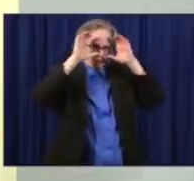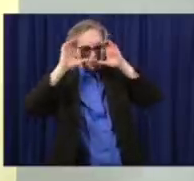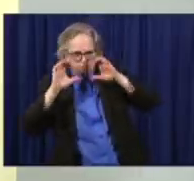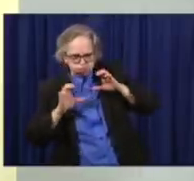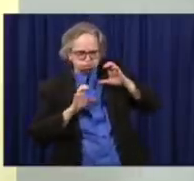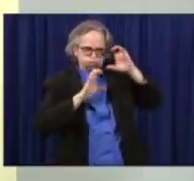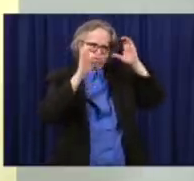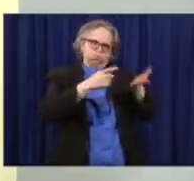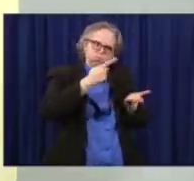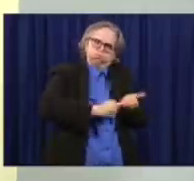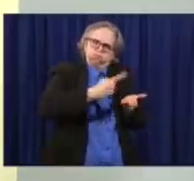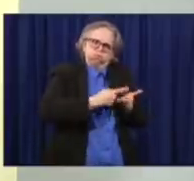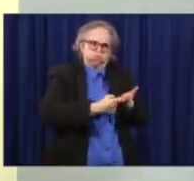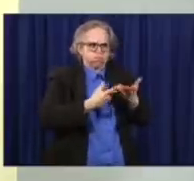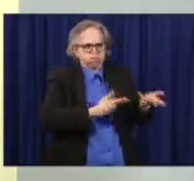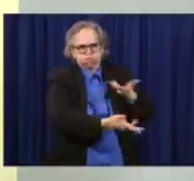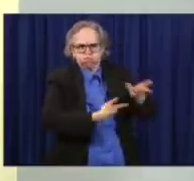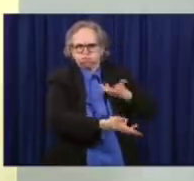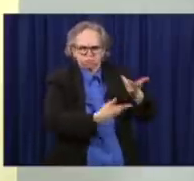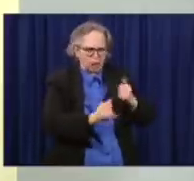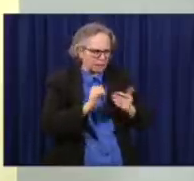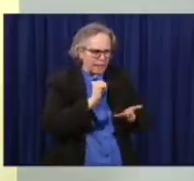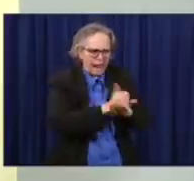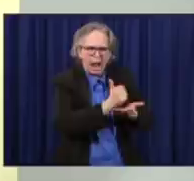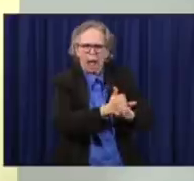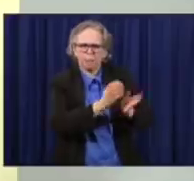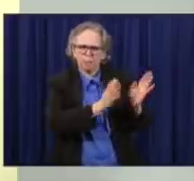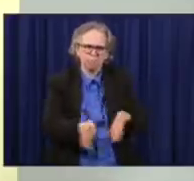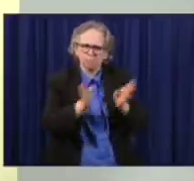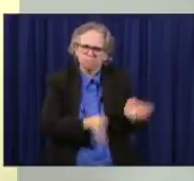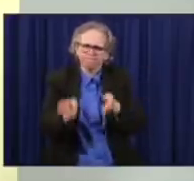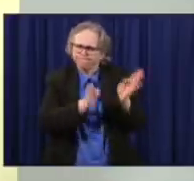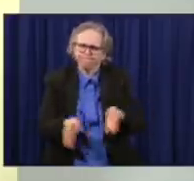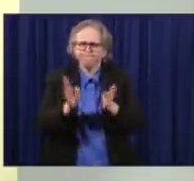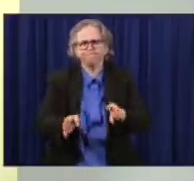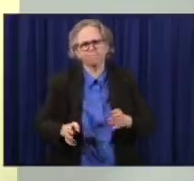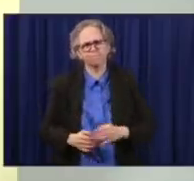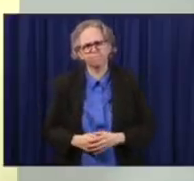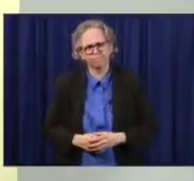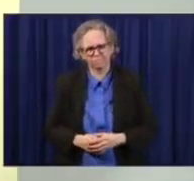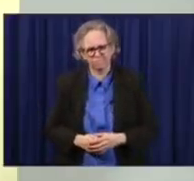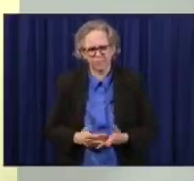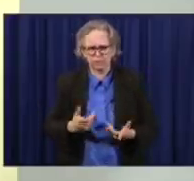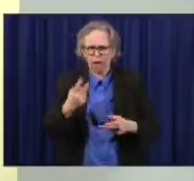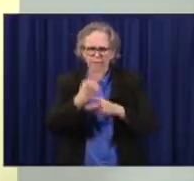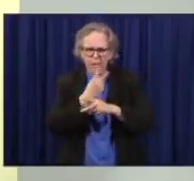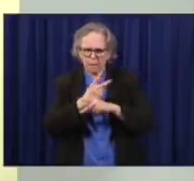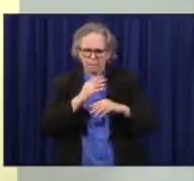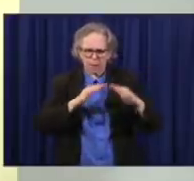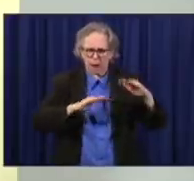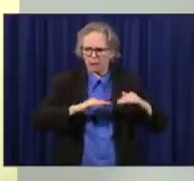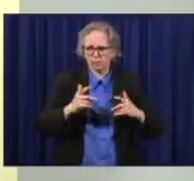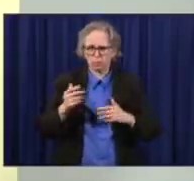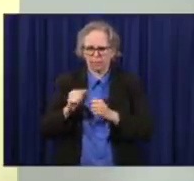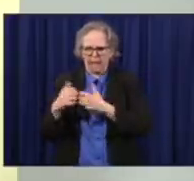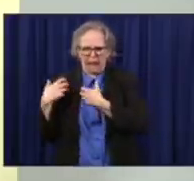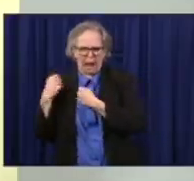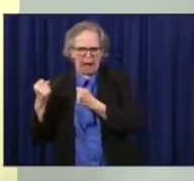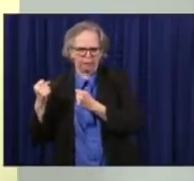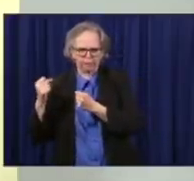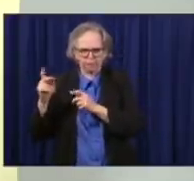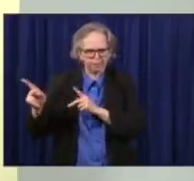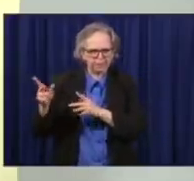and trying to come up with a plan that balances all of these competing health and economic and just personal